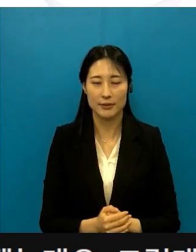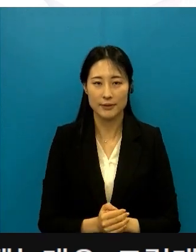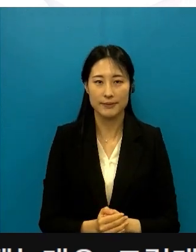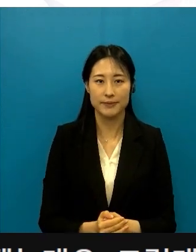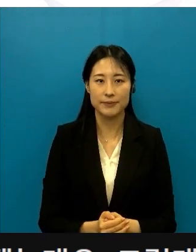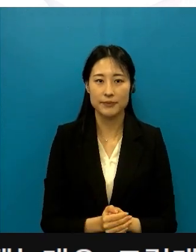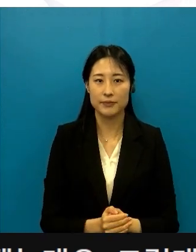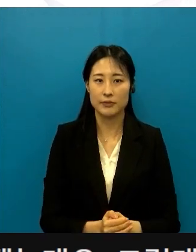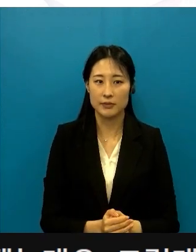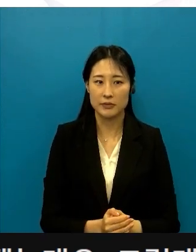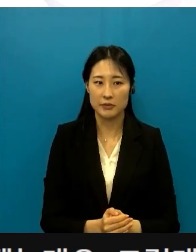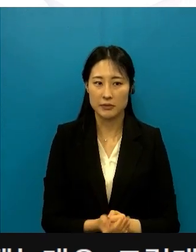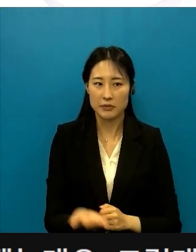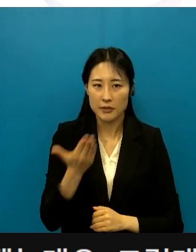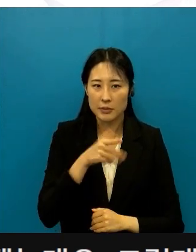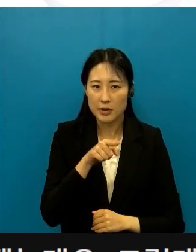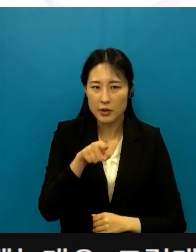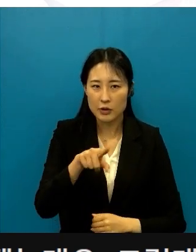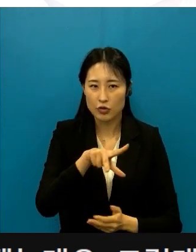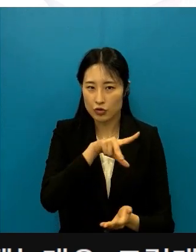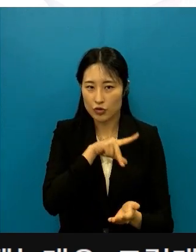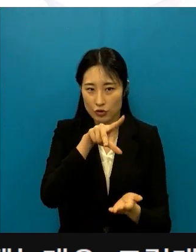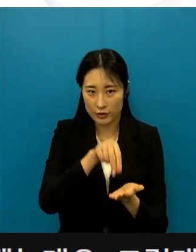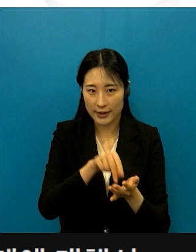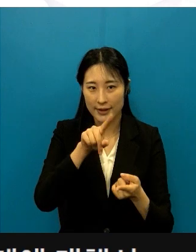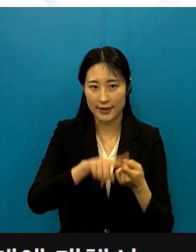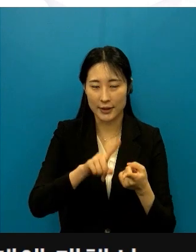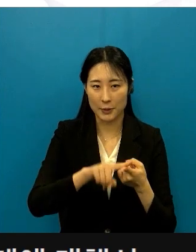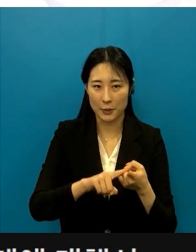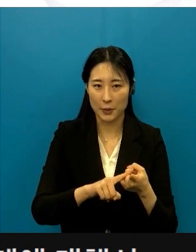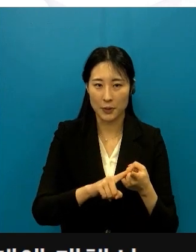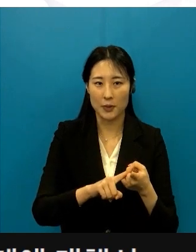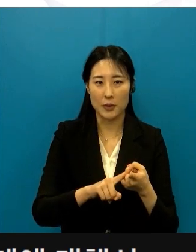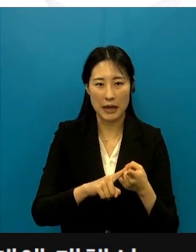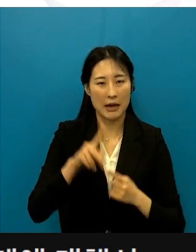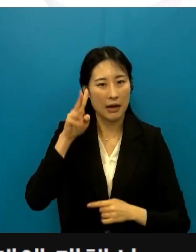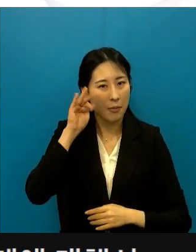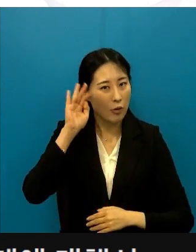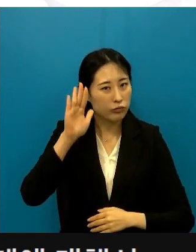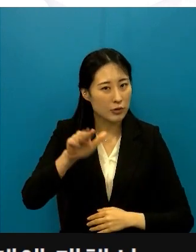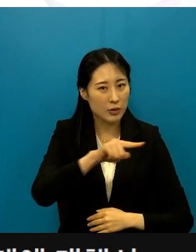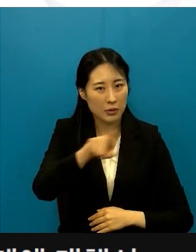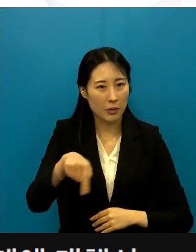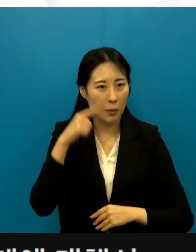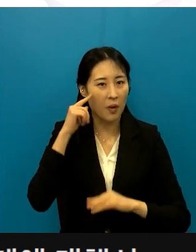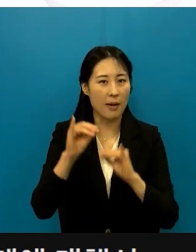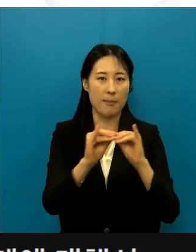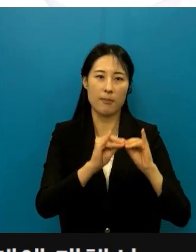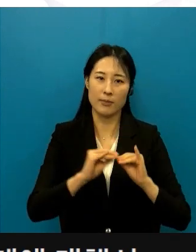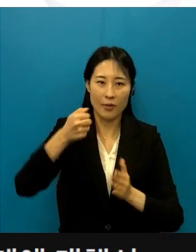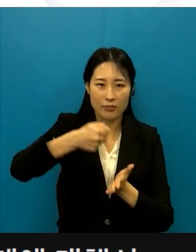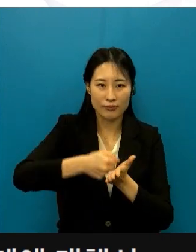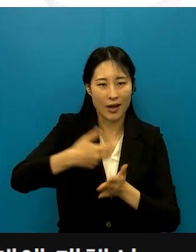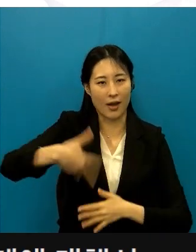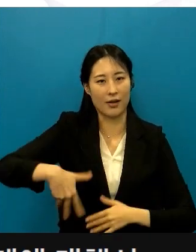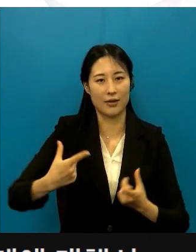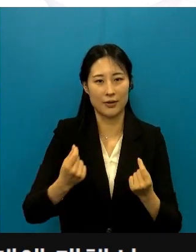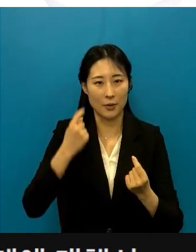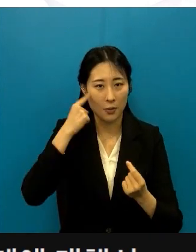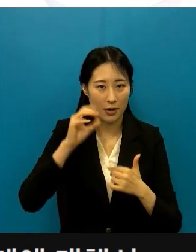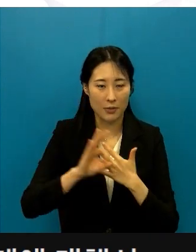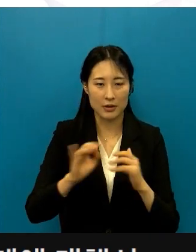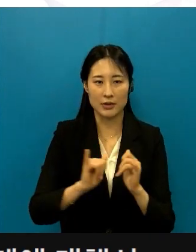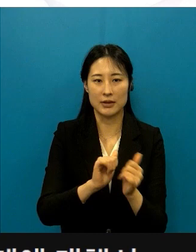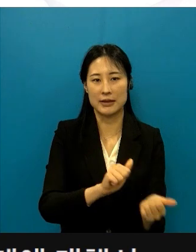opinion on the right to die, euthanasia, and assisted suicide, when we analyze and examine the countries